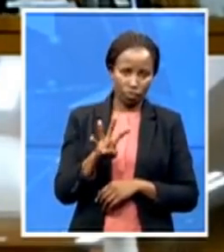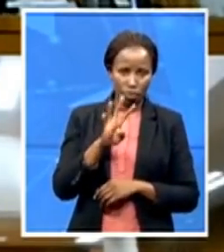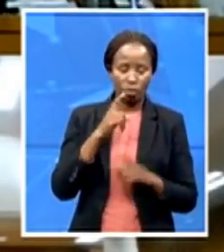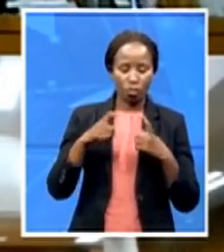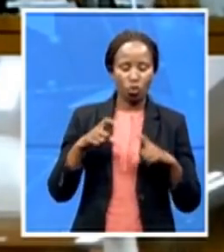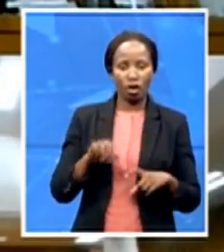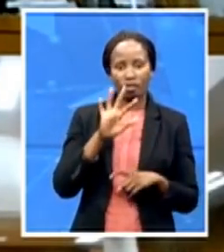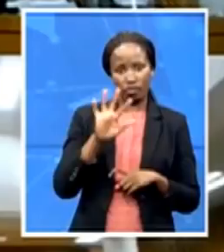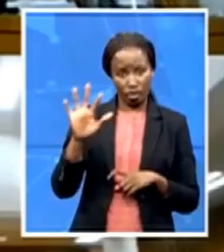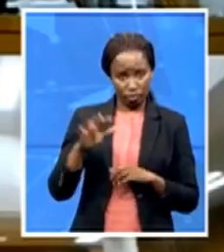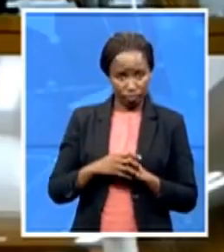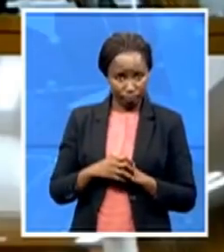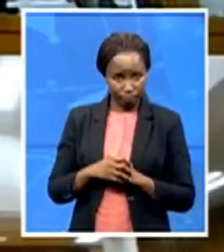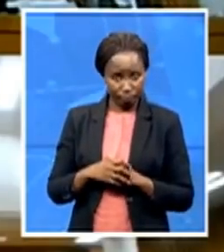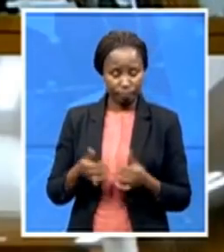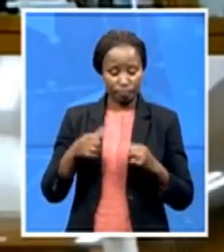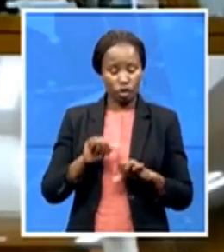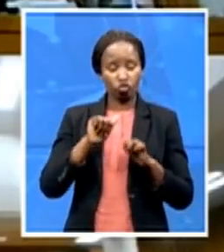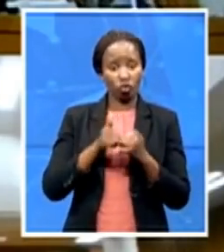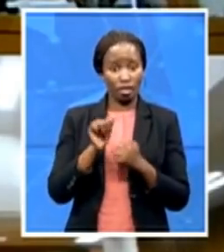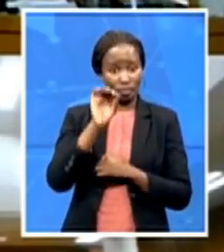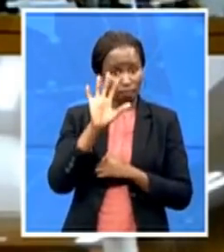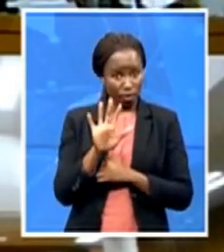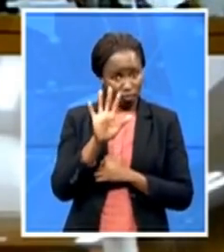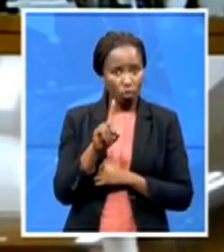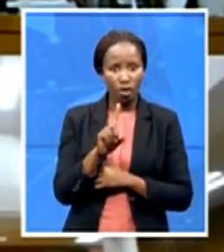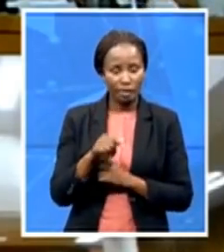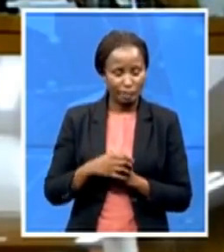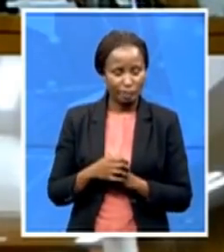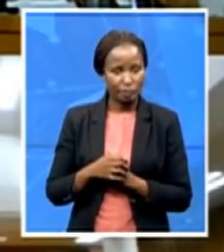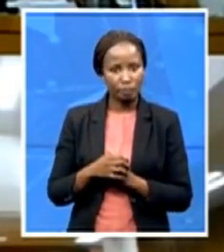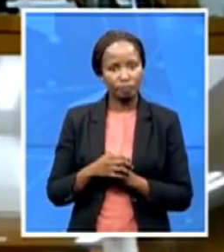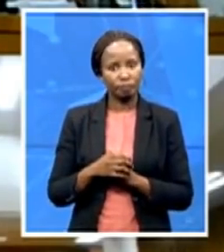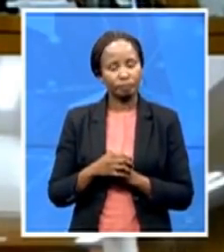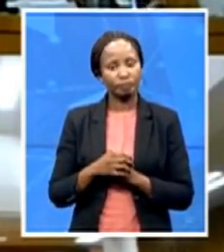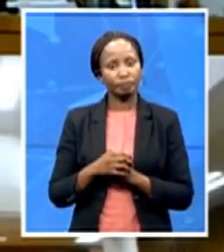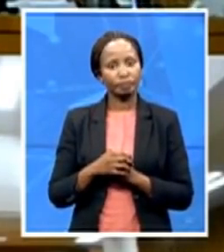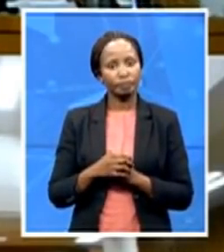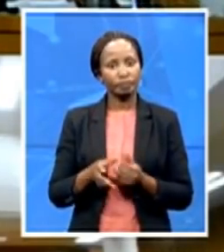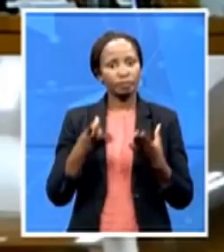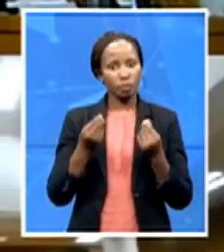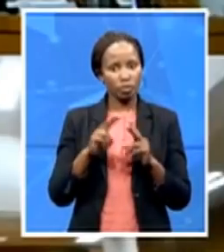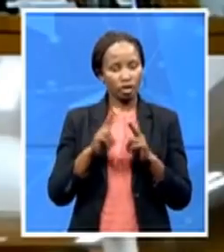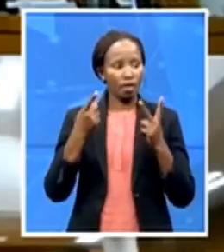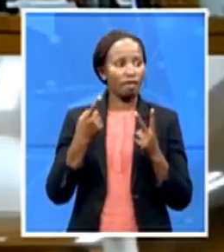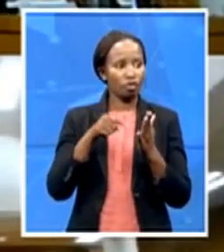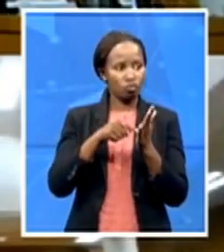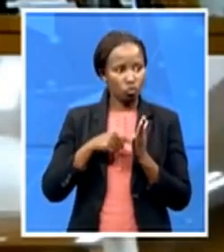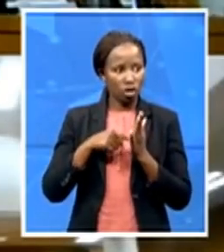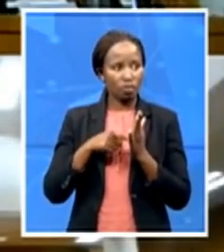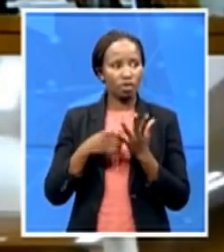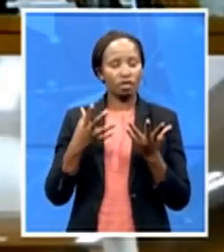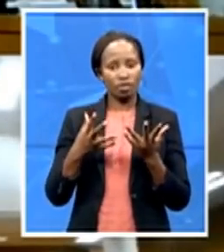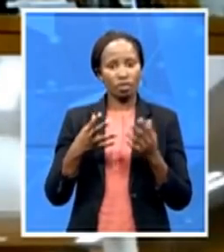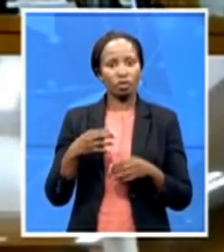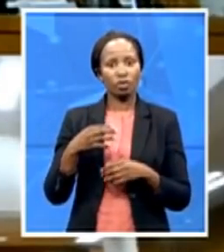then is that the new rules do not differentiate between the requirements for the impeachment of the president in section 89 of the Constitution